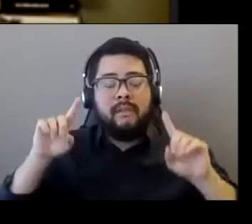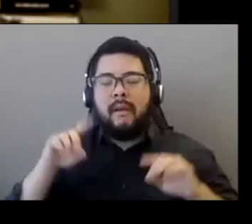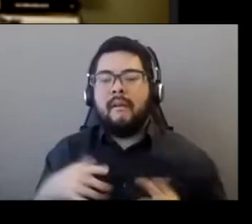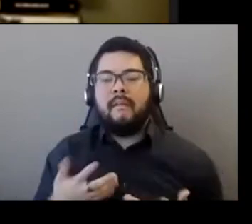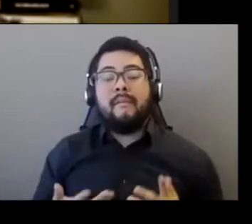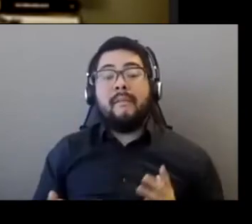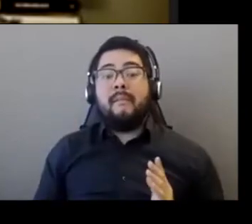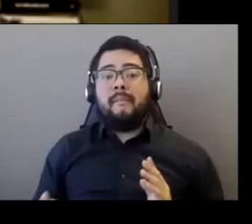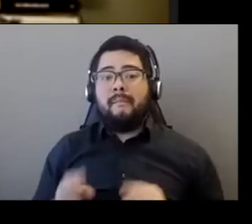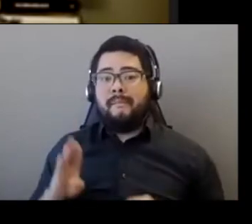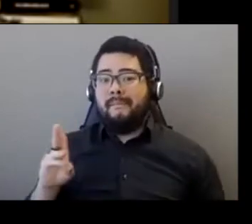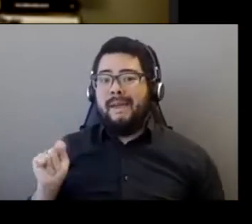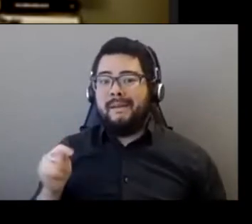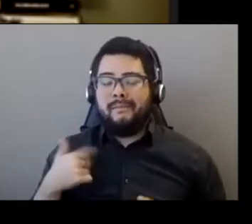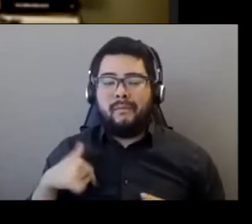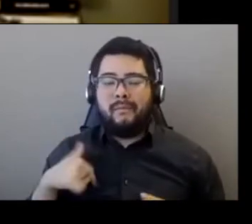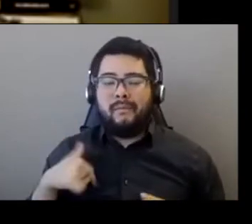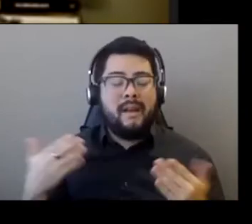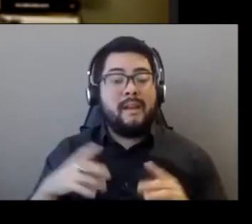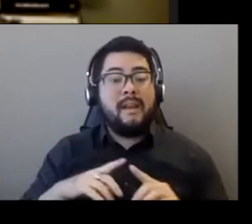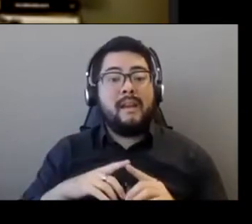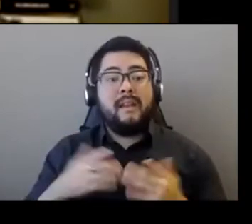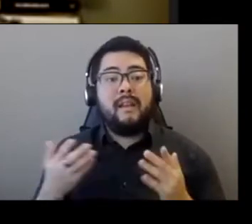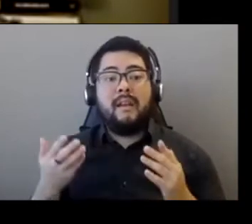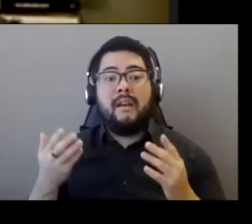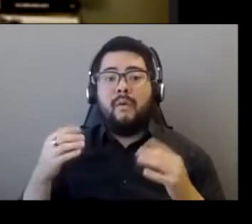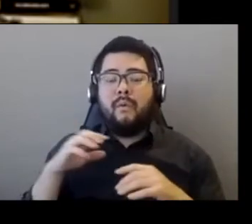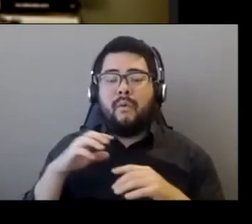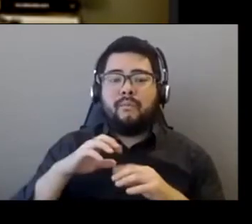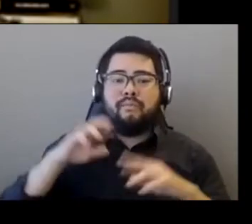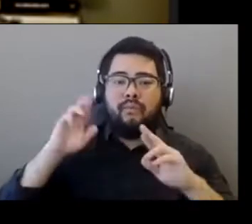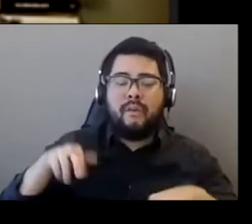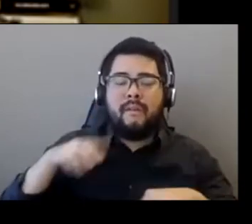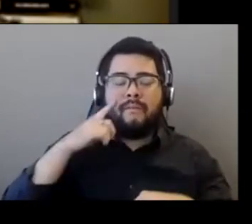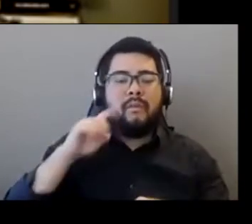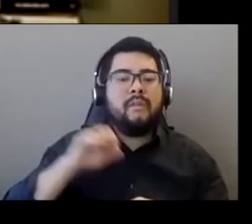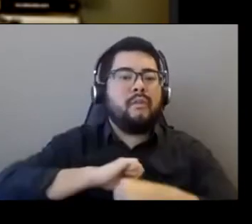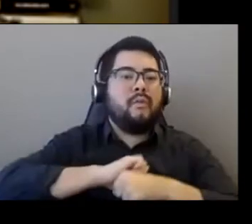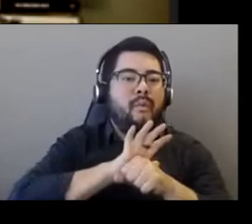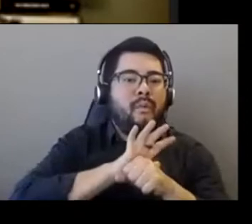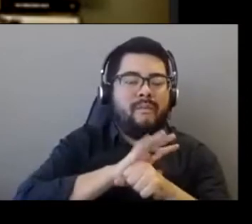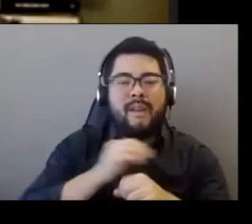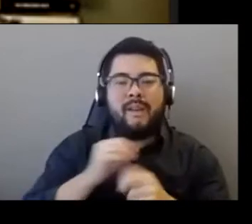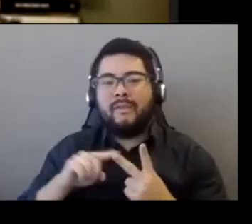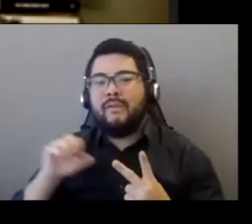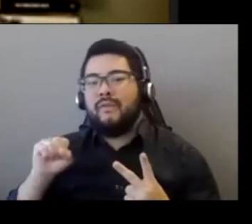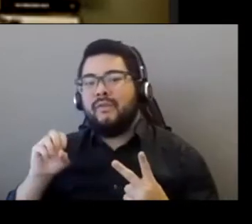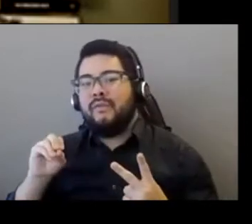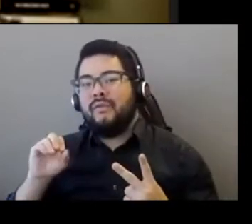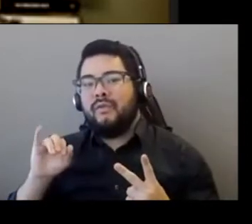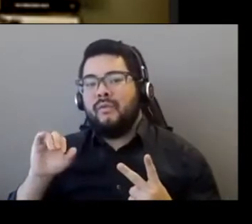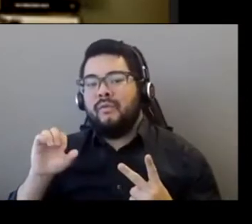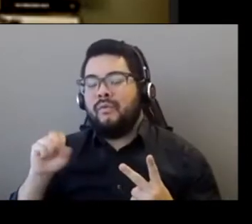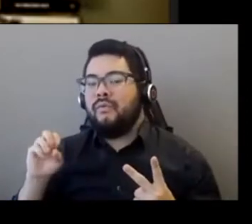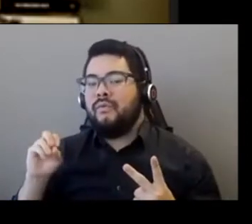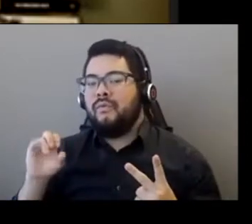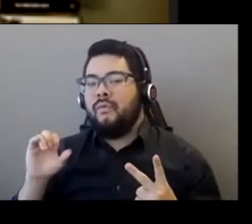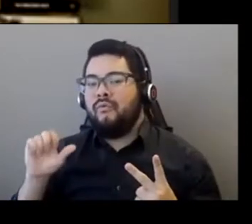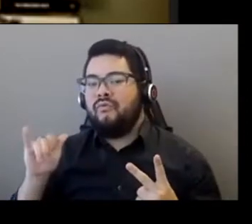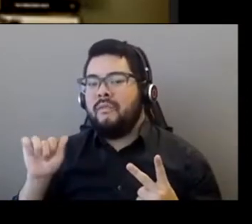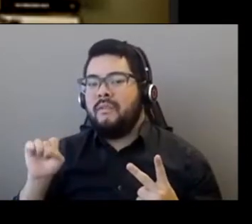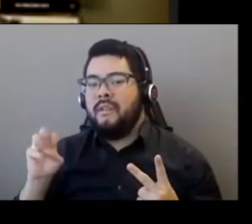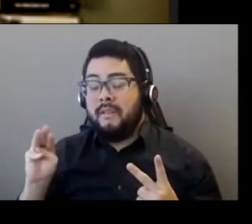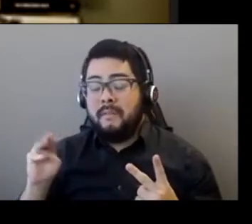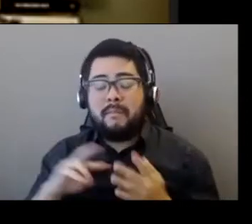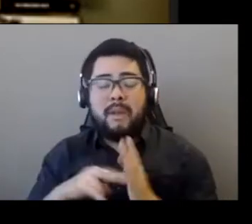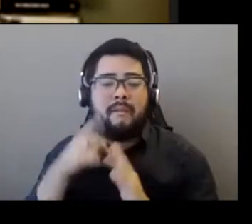report subsequently on Corona shock and socialism to compare how the United States, for instance, or United